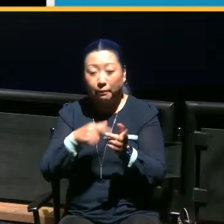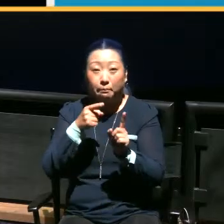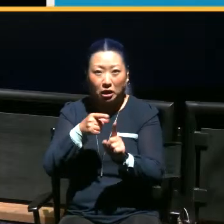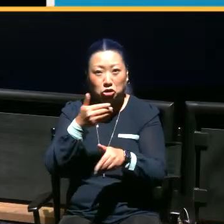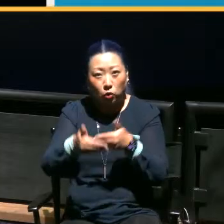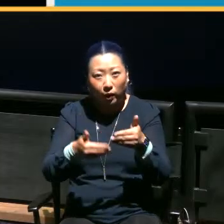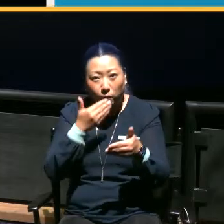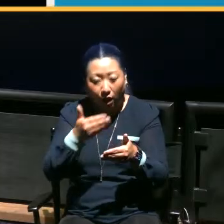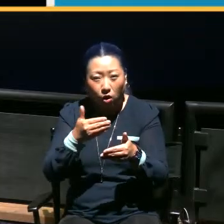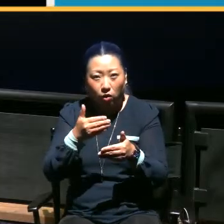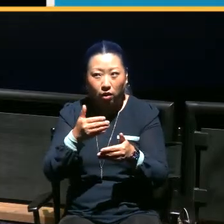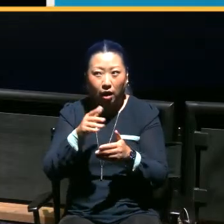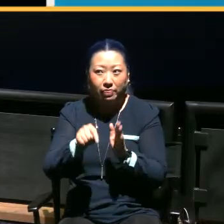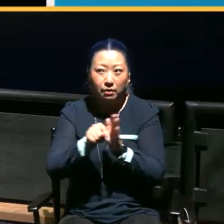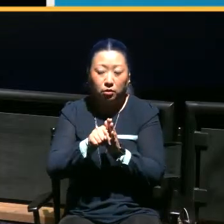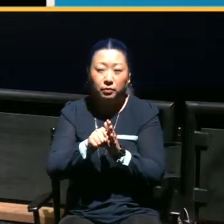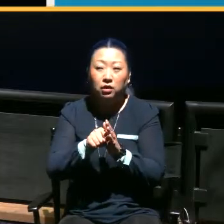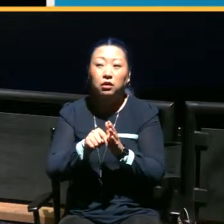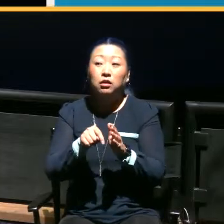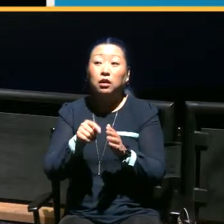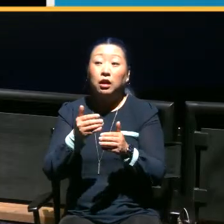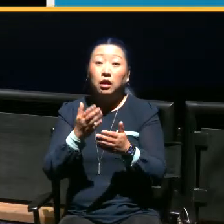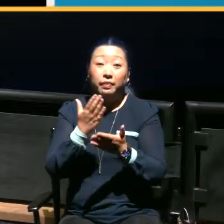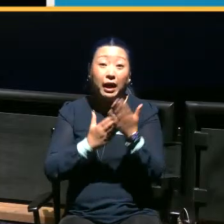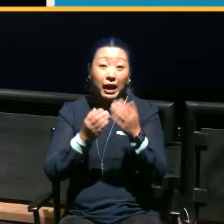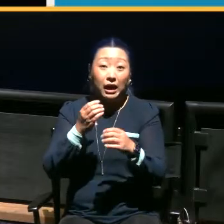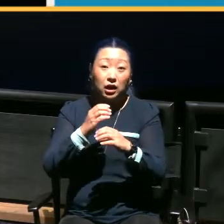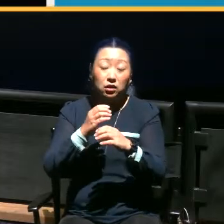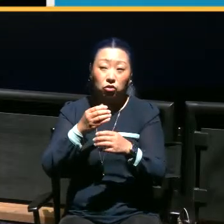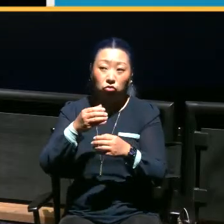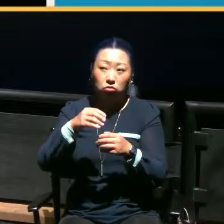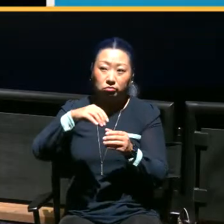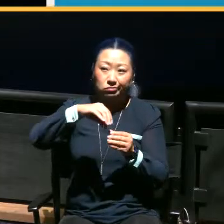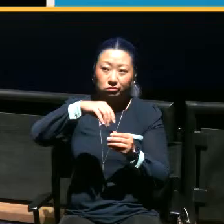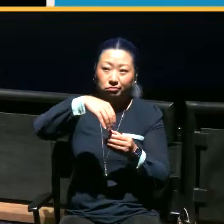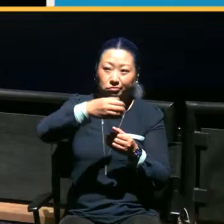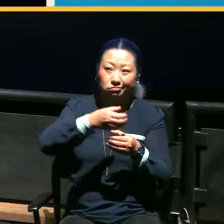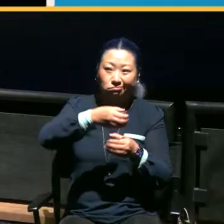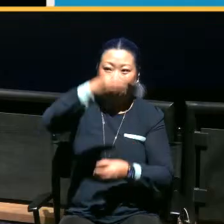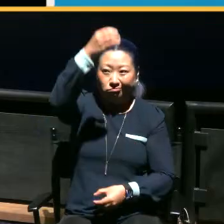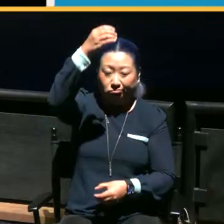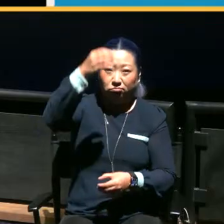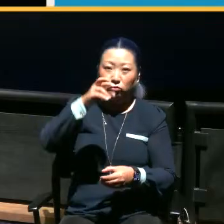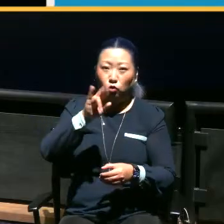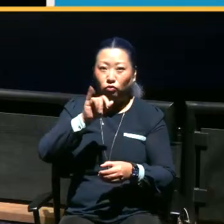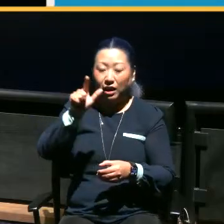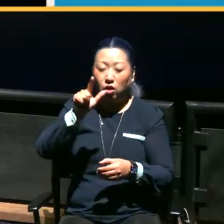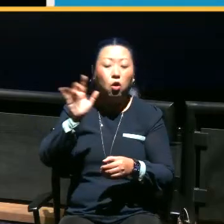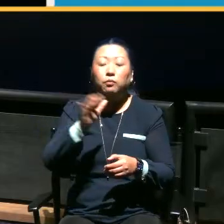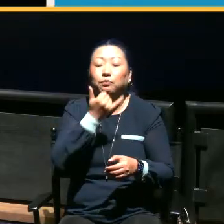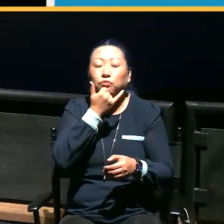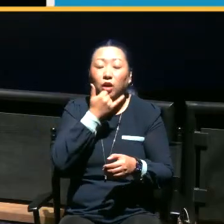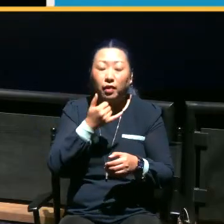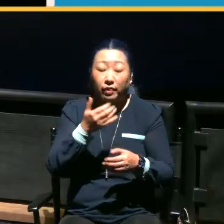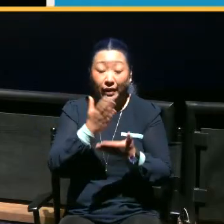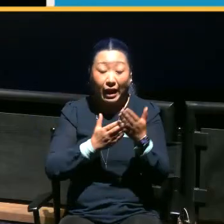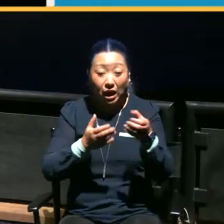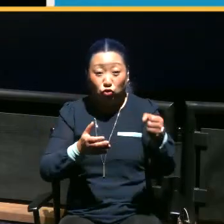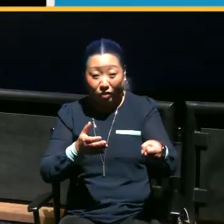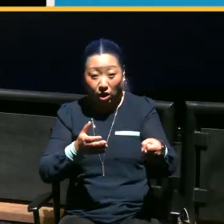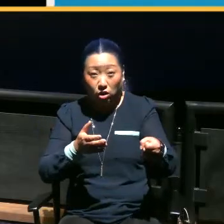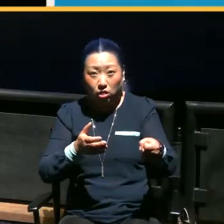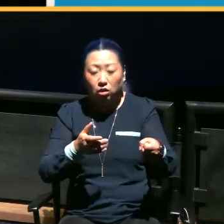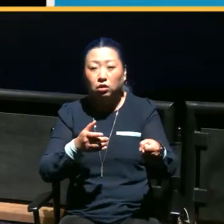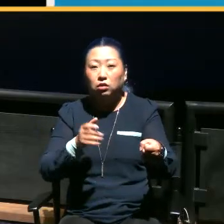up to that point. And that handrail was not, I don't think I really thought it was that difficult